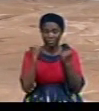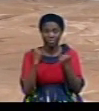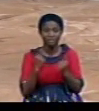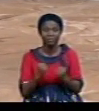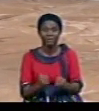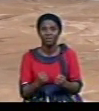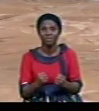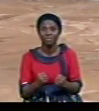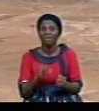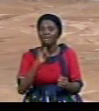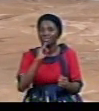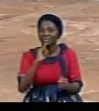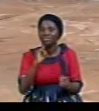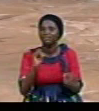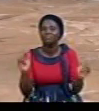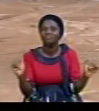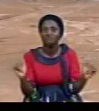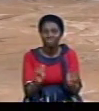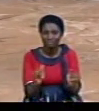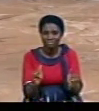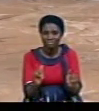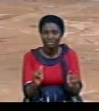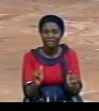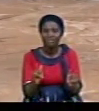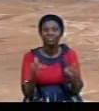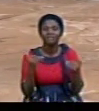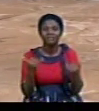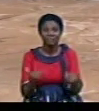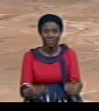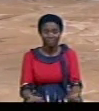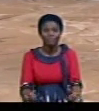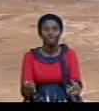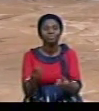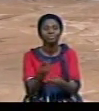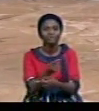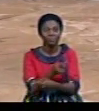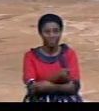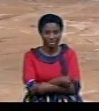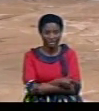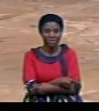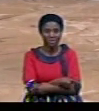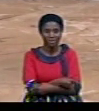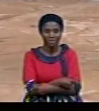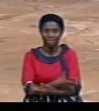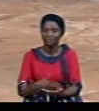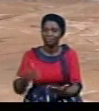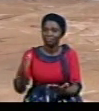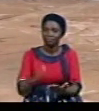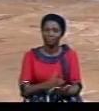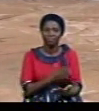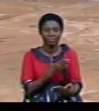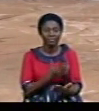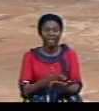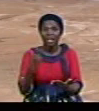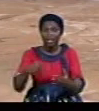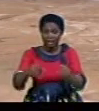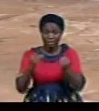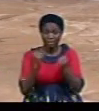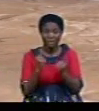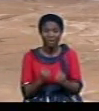Pentecostal power it is just the same today today